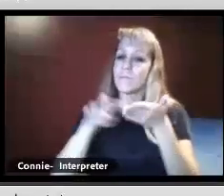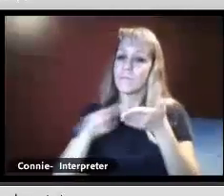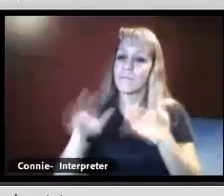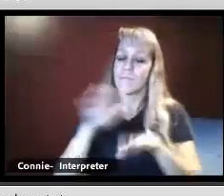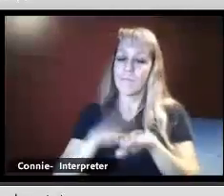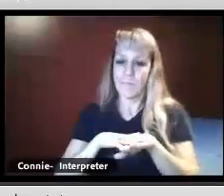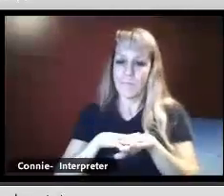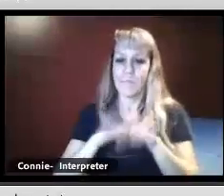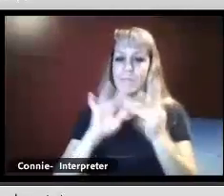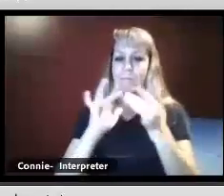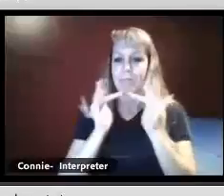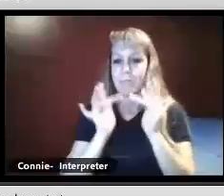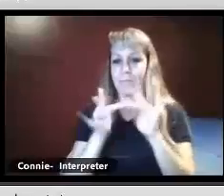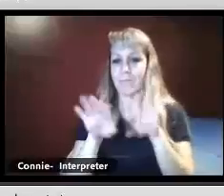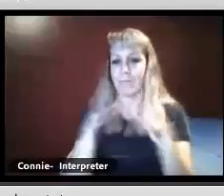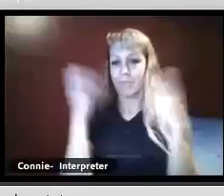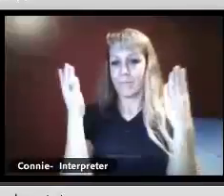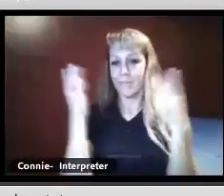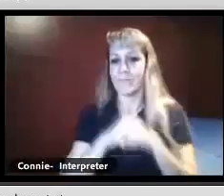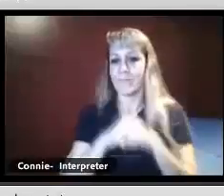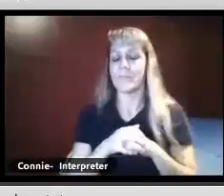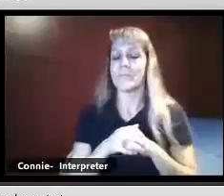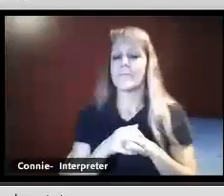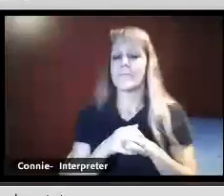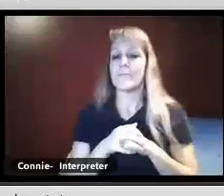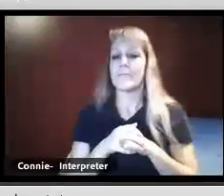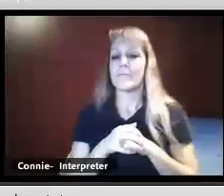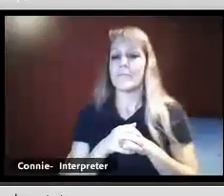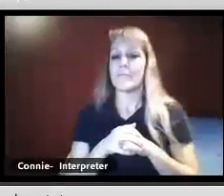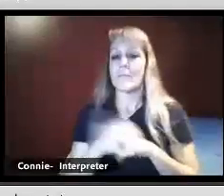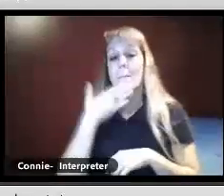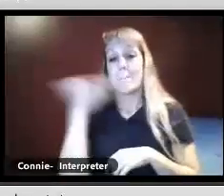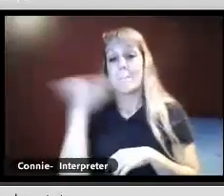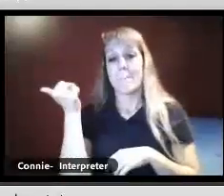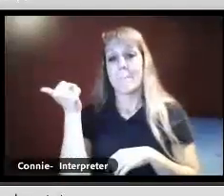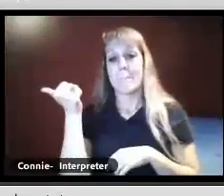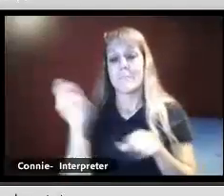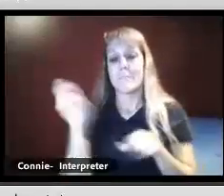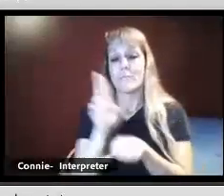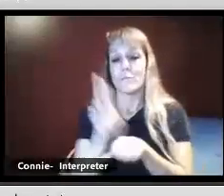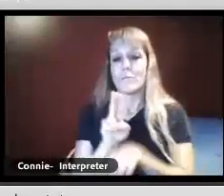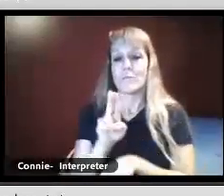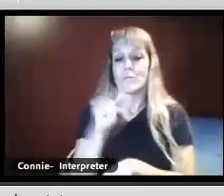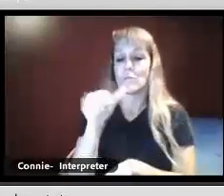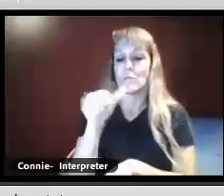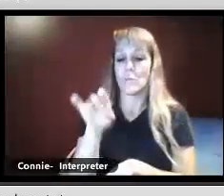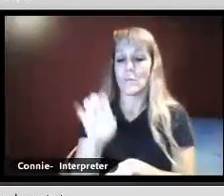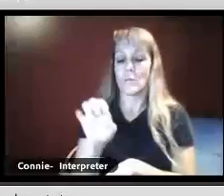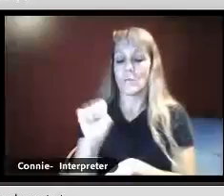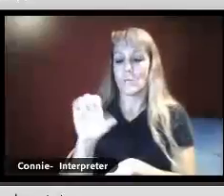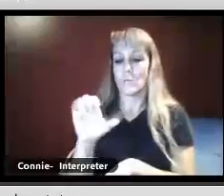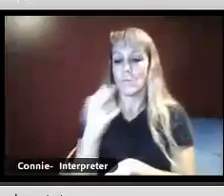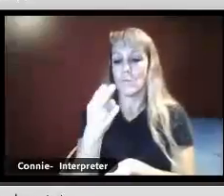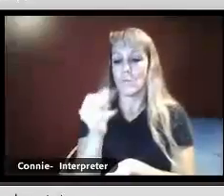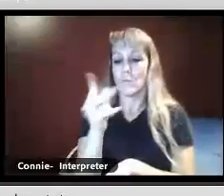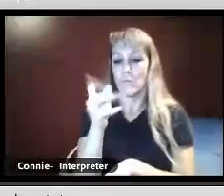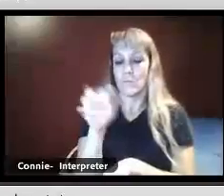web. You're most likely to do it in an efficient way using Google Scholar, and it's for that reason that